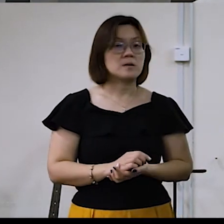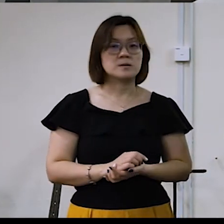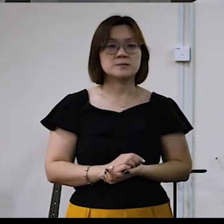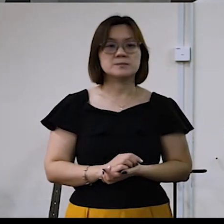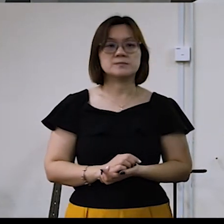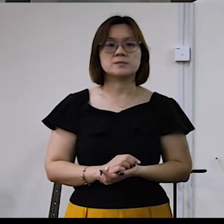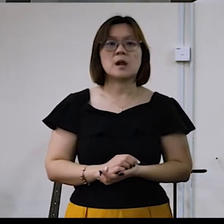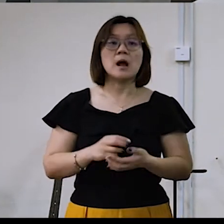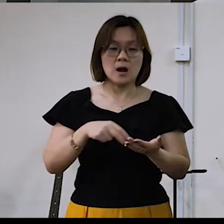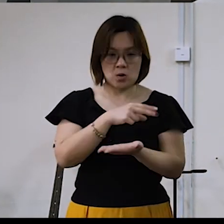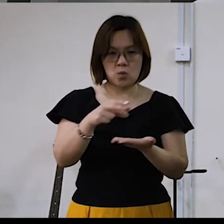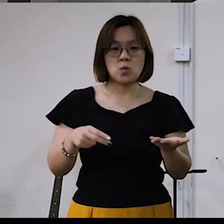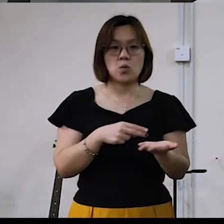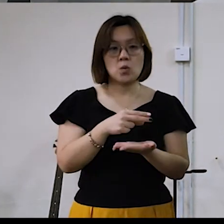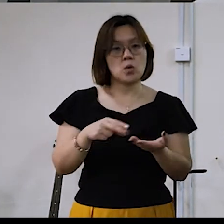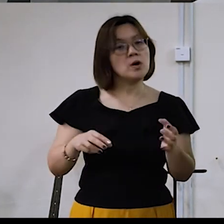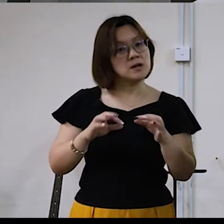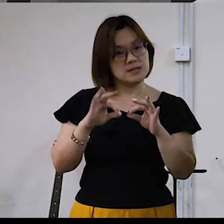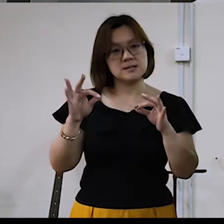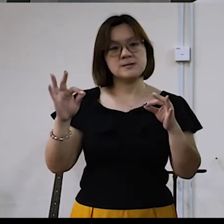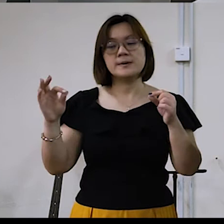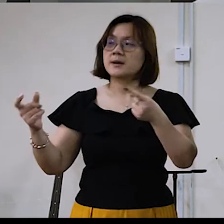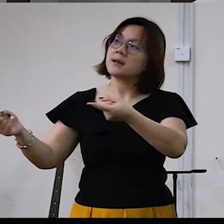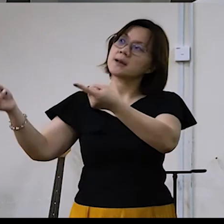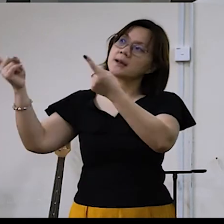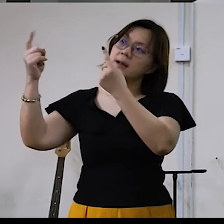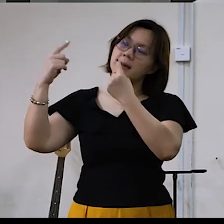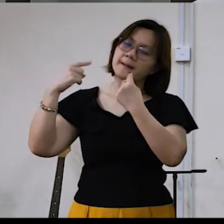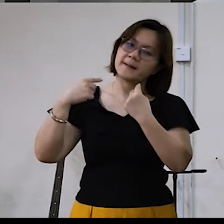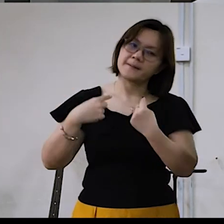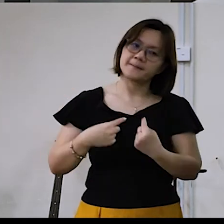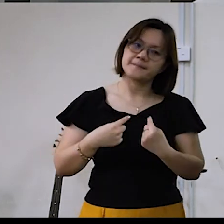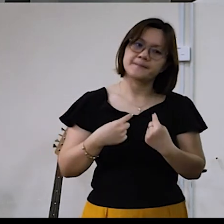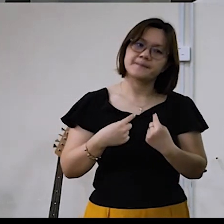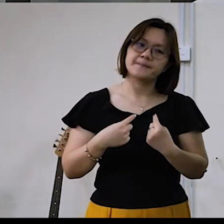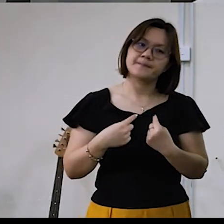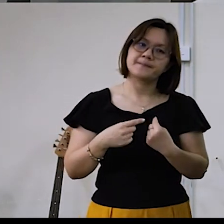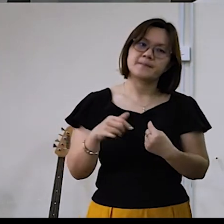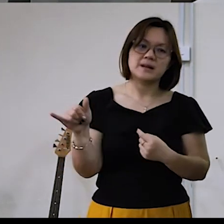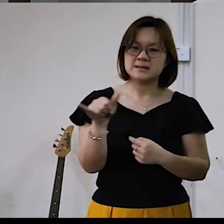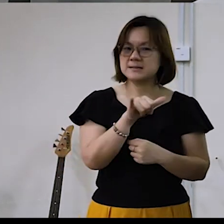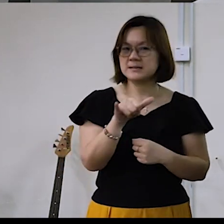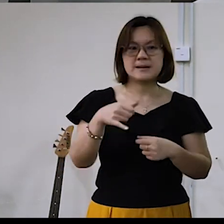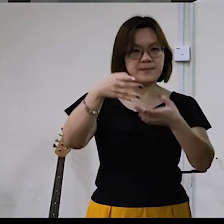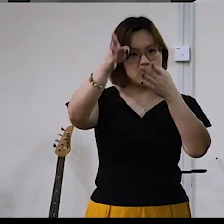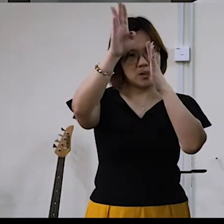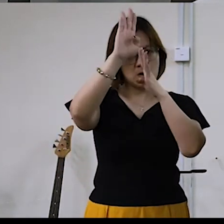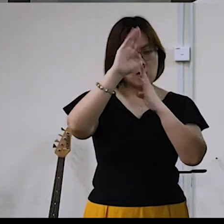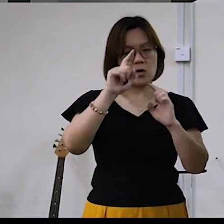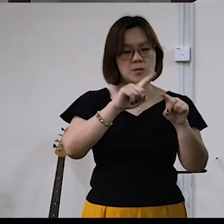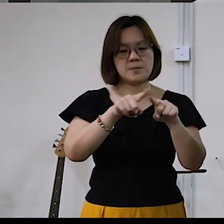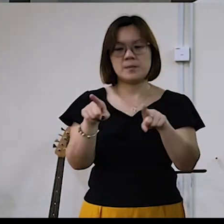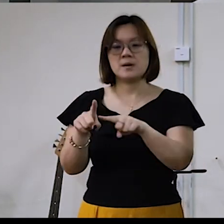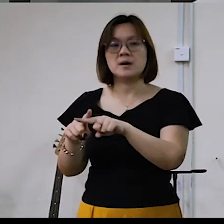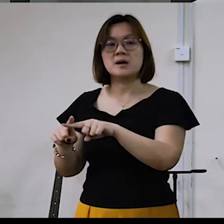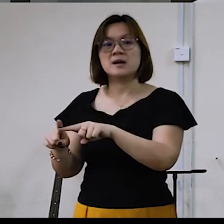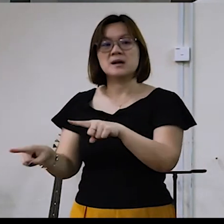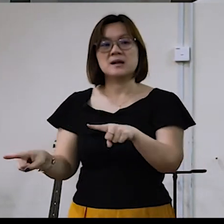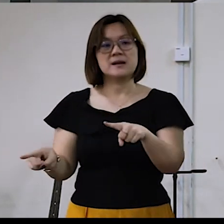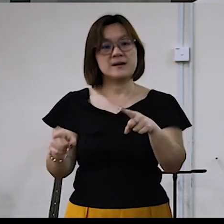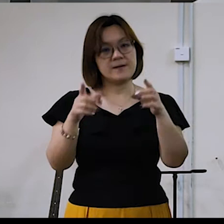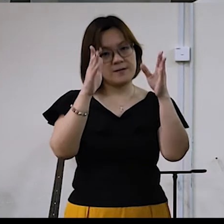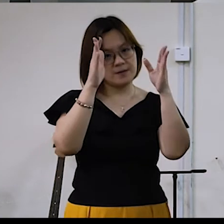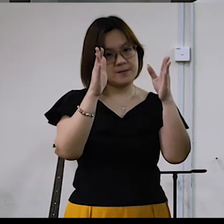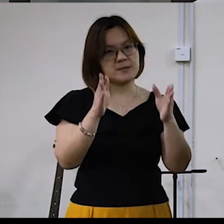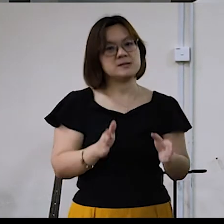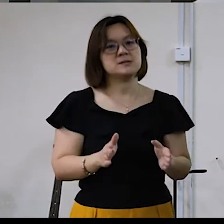Spirit. Same God, different person. We are not belittling Jesus with